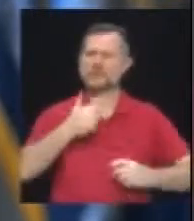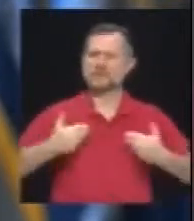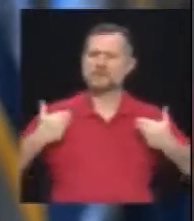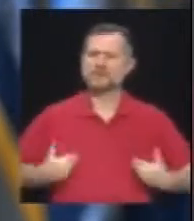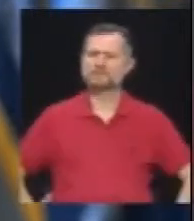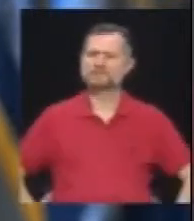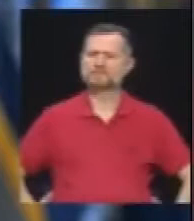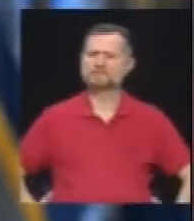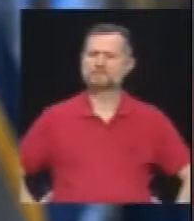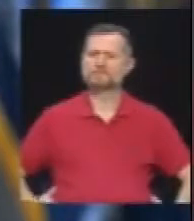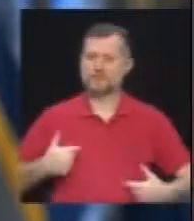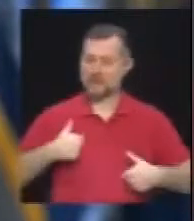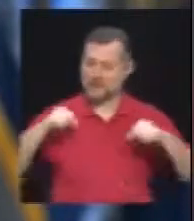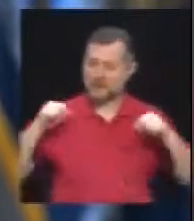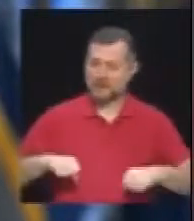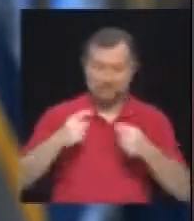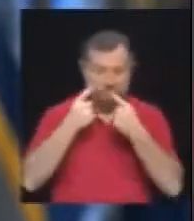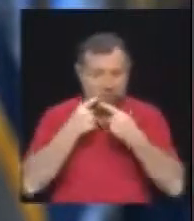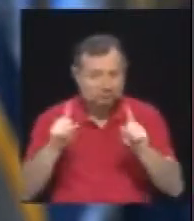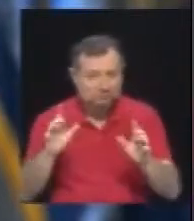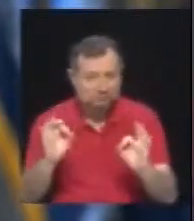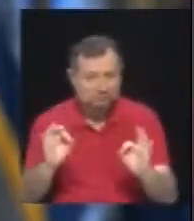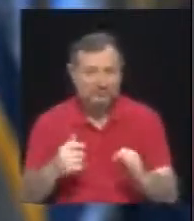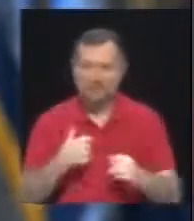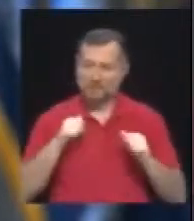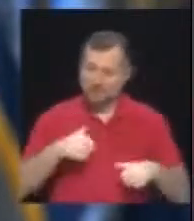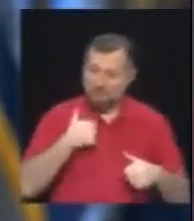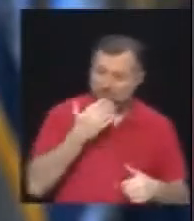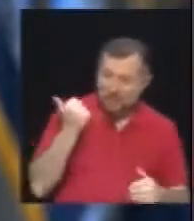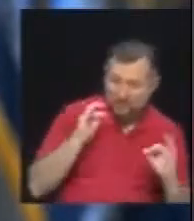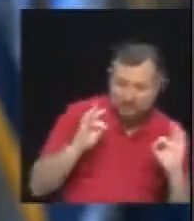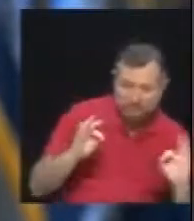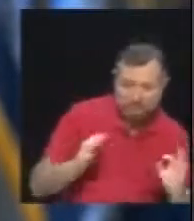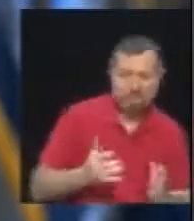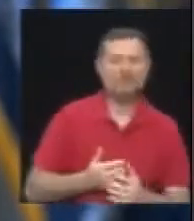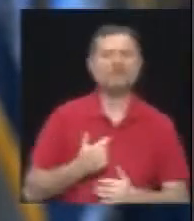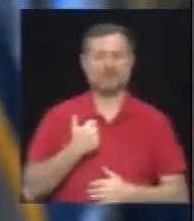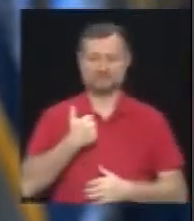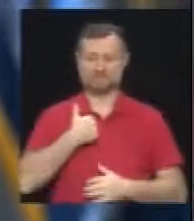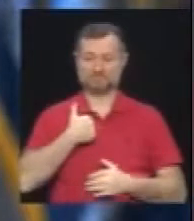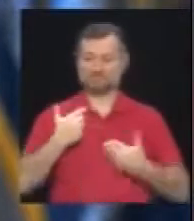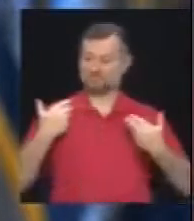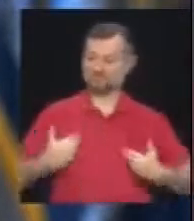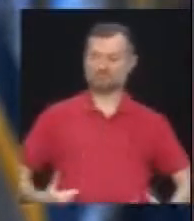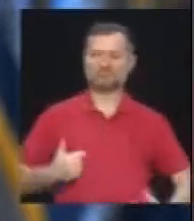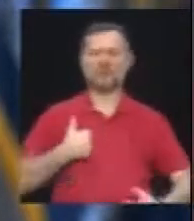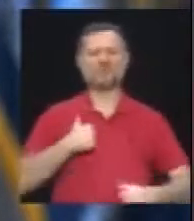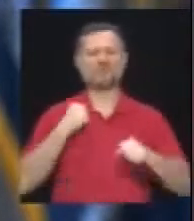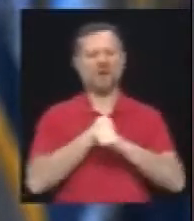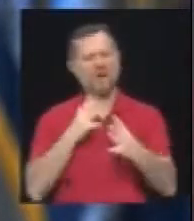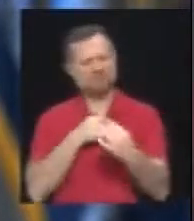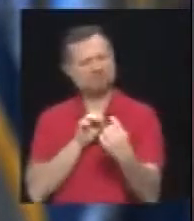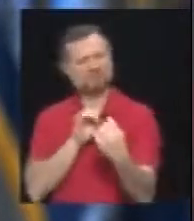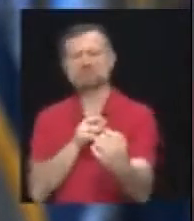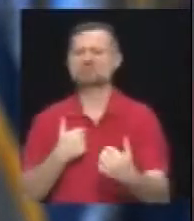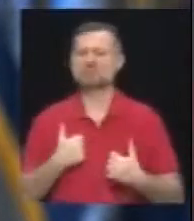we try to be at our best? You know me, I am a fighter. And my instinct is to fight